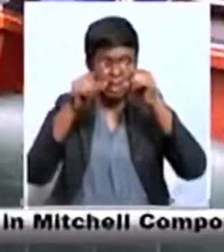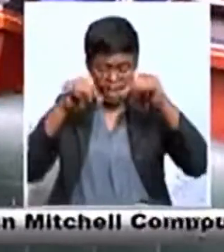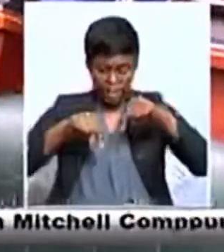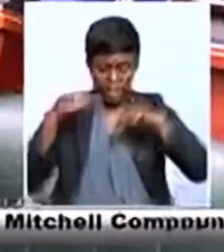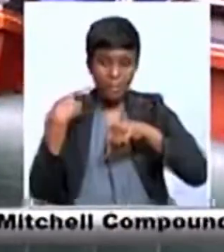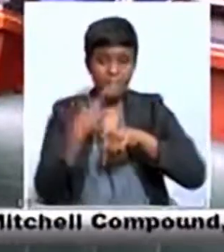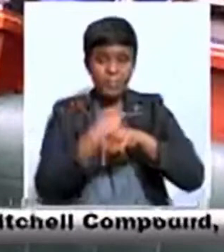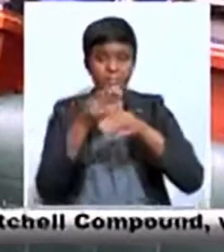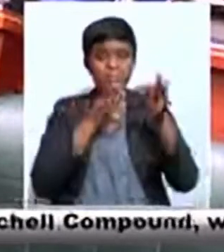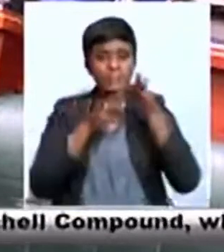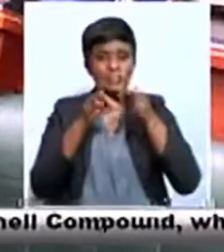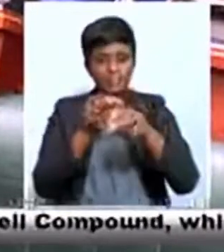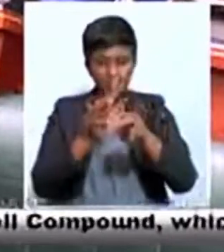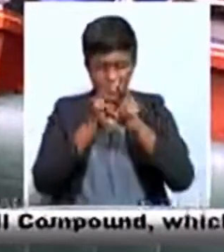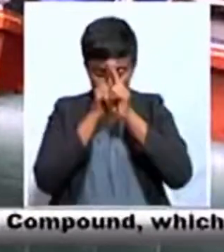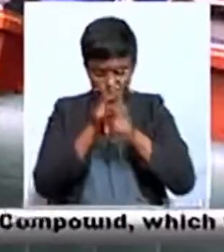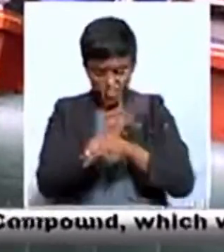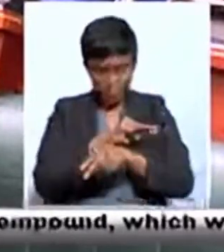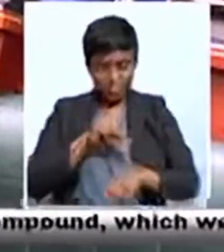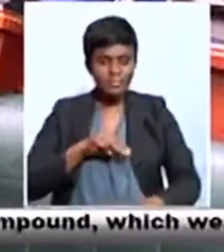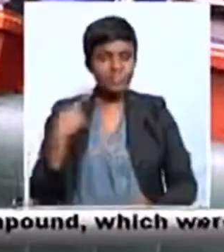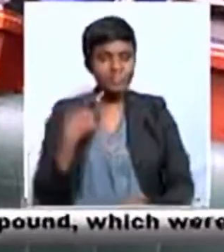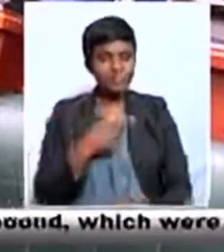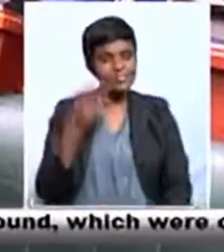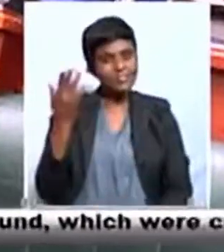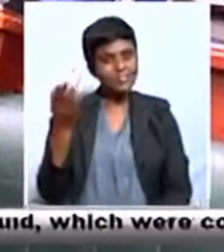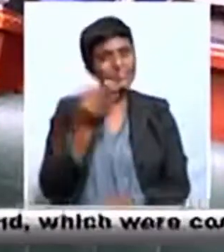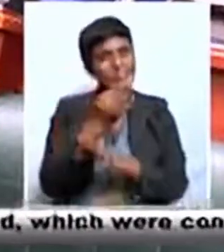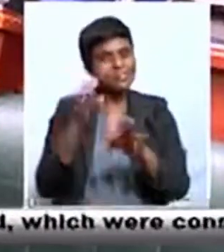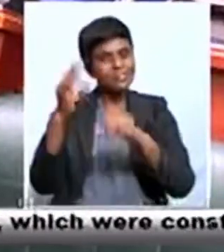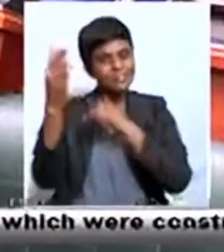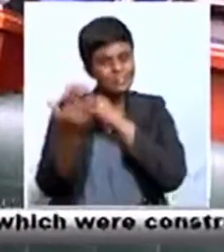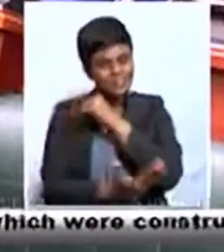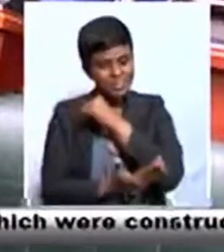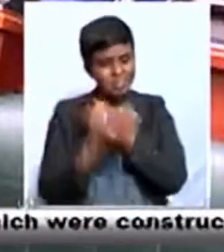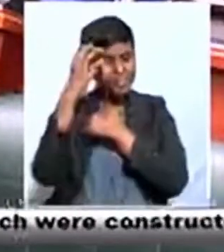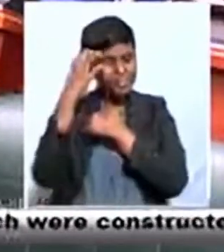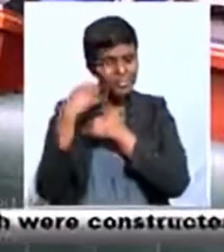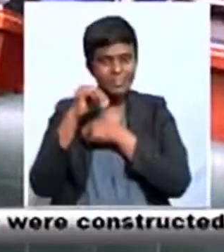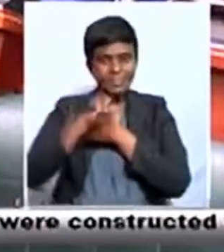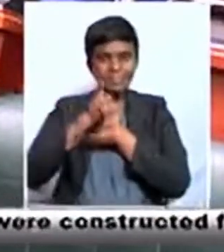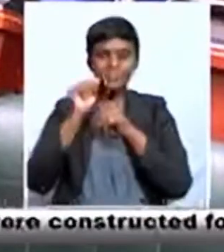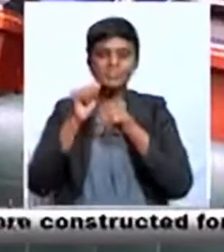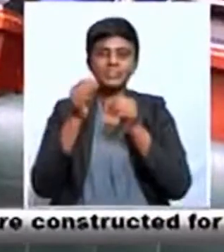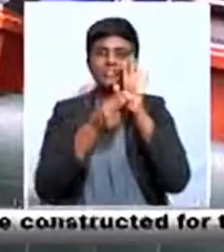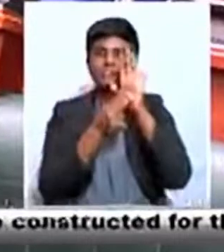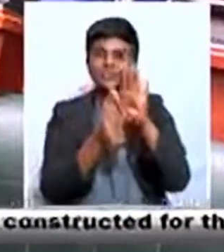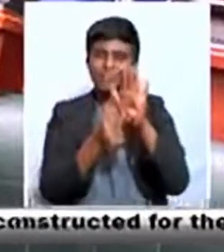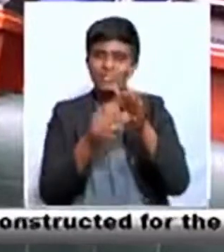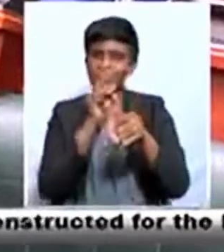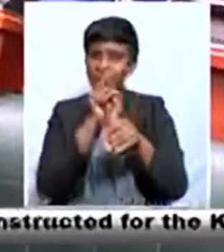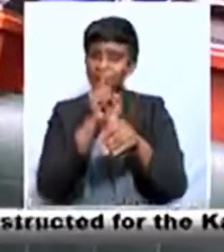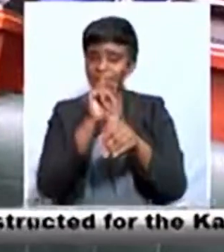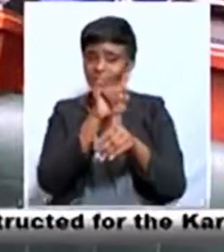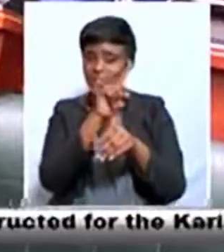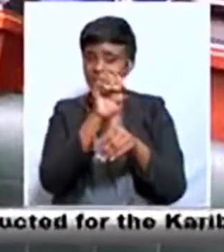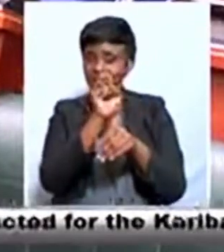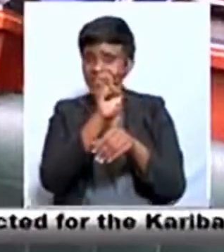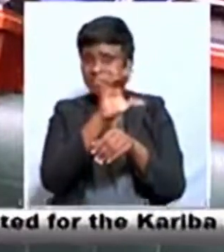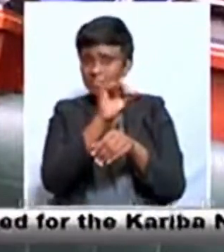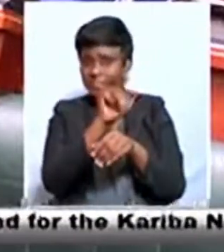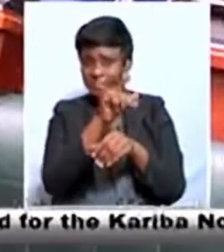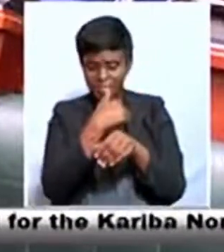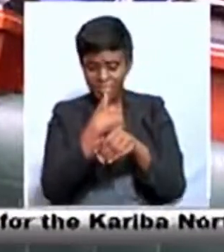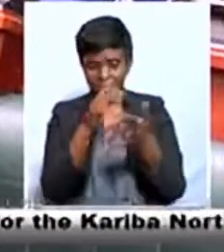the Honorable Member of Parliament for Sevonga is free to come to the office so that we can prove whether ZESCO has got the